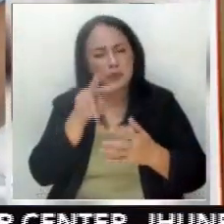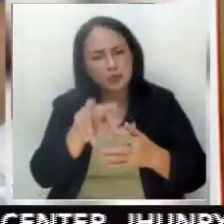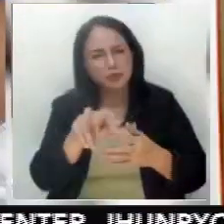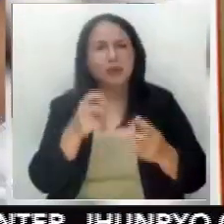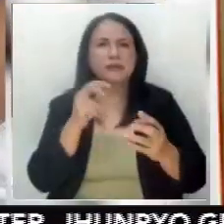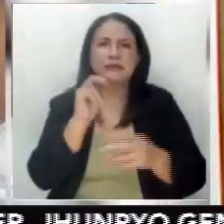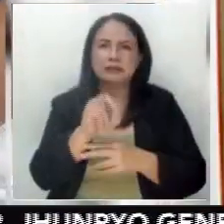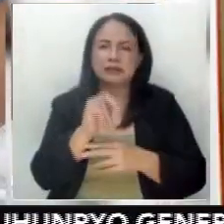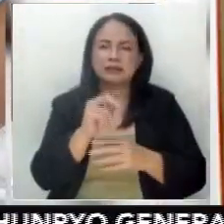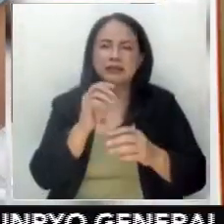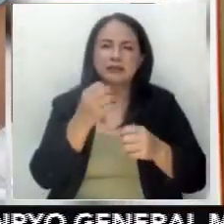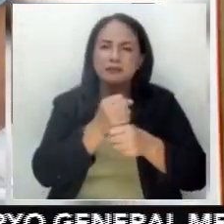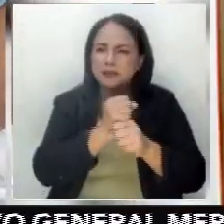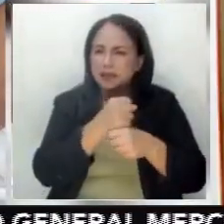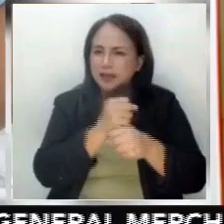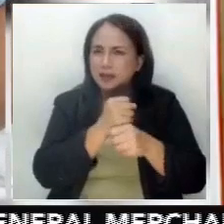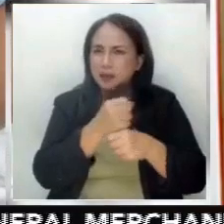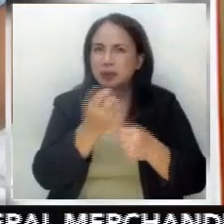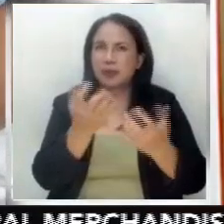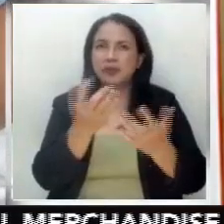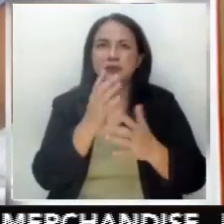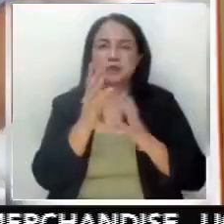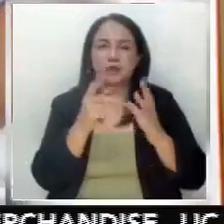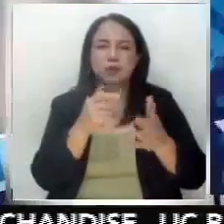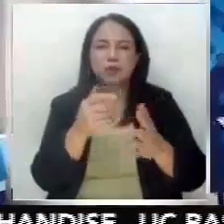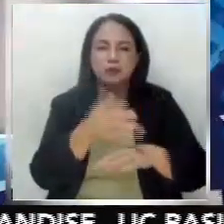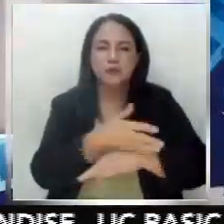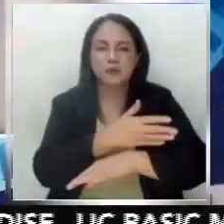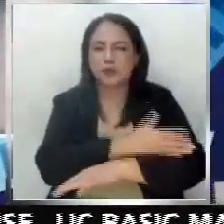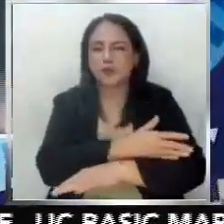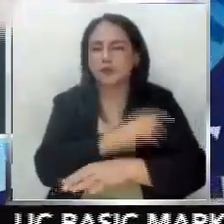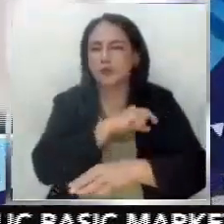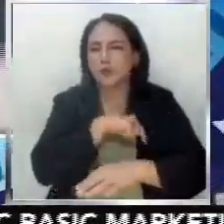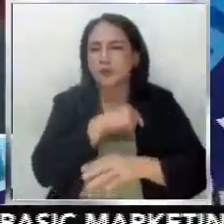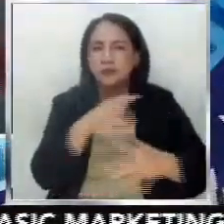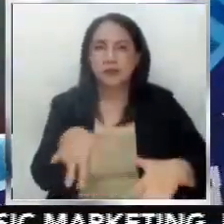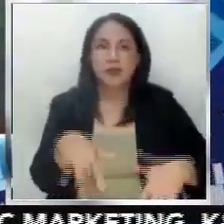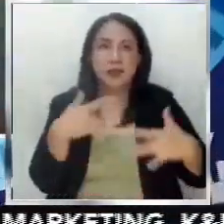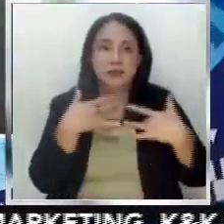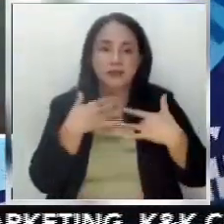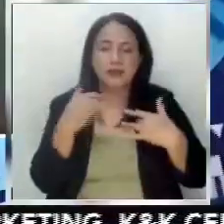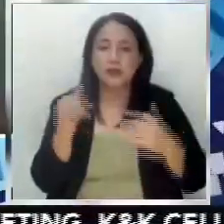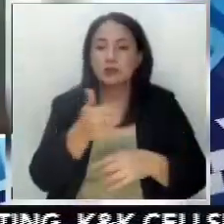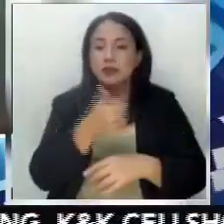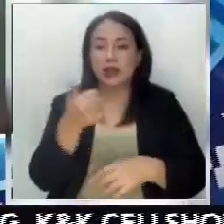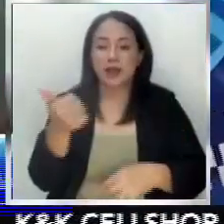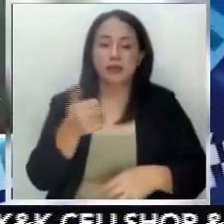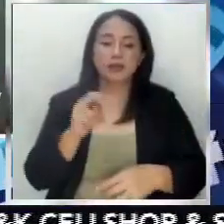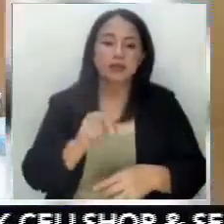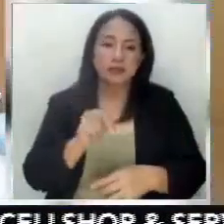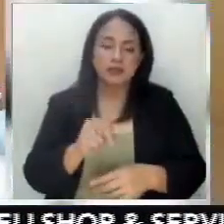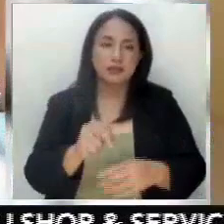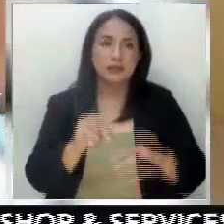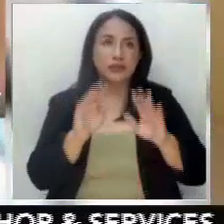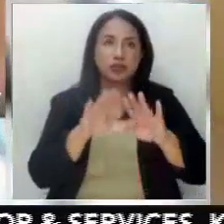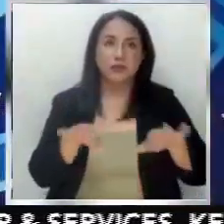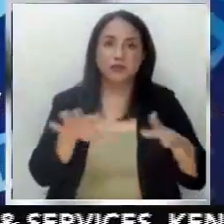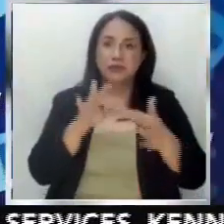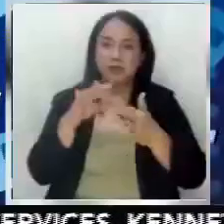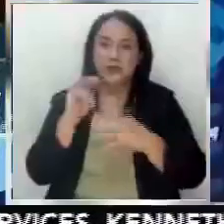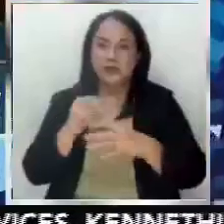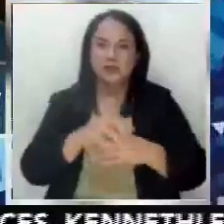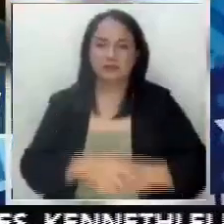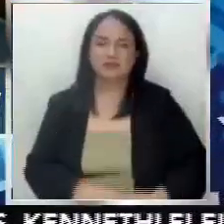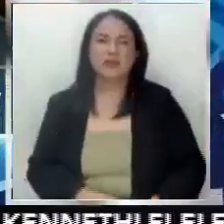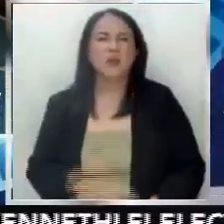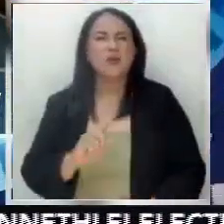create an innovation which will improve their quality of life and also for elderly and children with special needs. How was it like